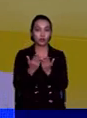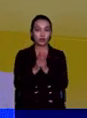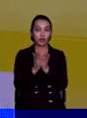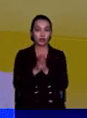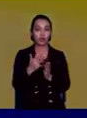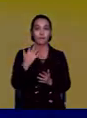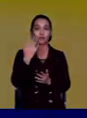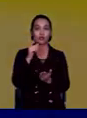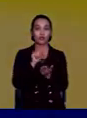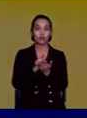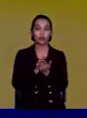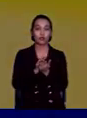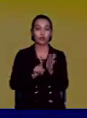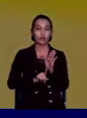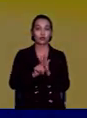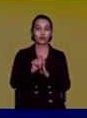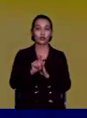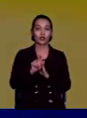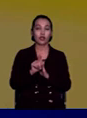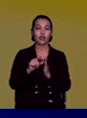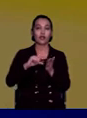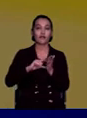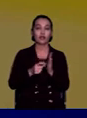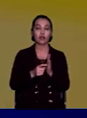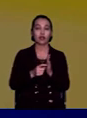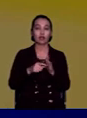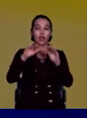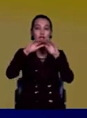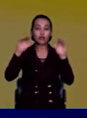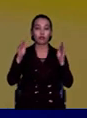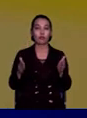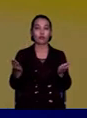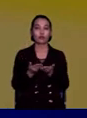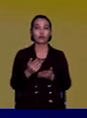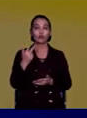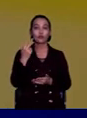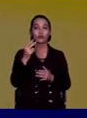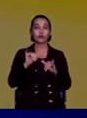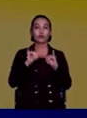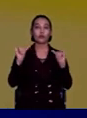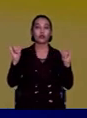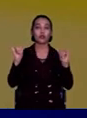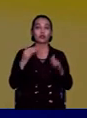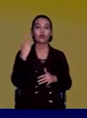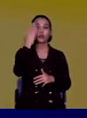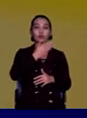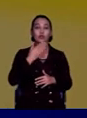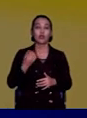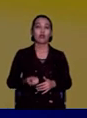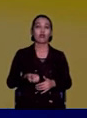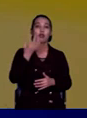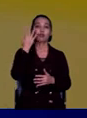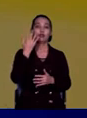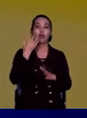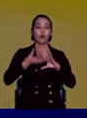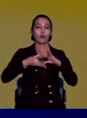topshiriqqa o'tamiz. Kvadratning tomoni 3 marta orttirilsa, uning yuzi necha marta ortadi?